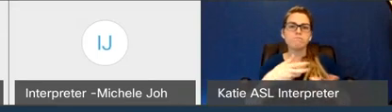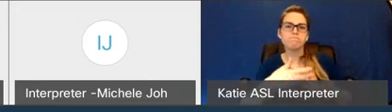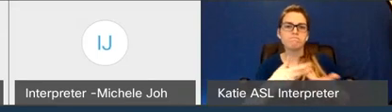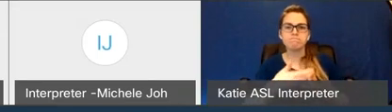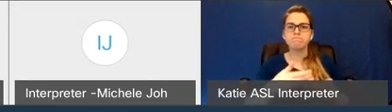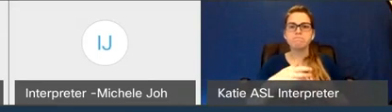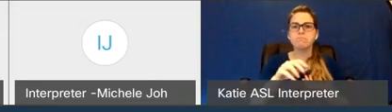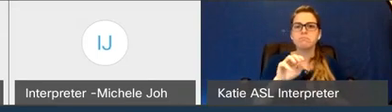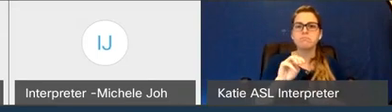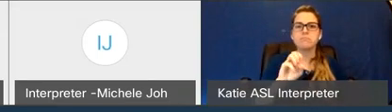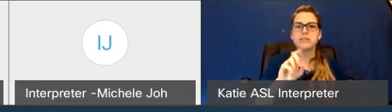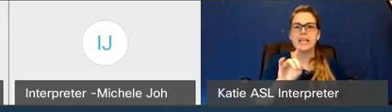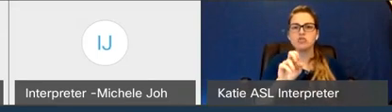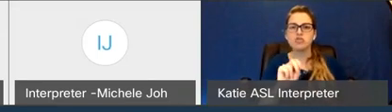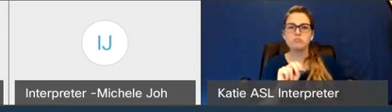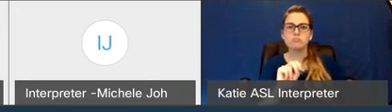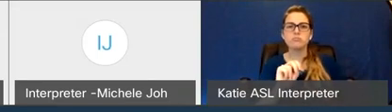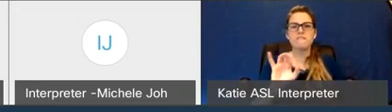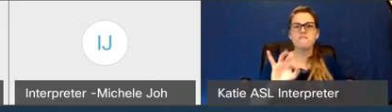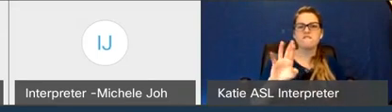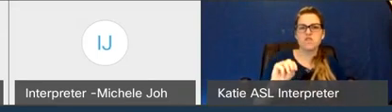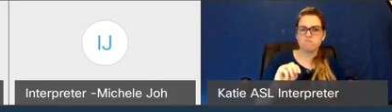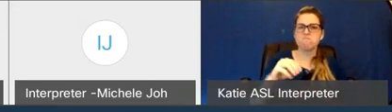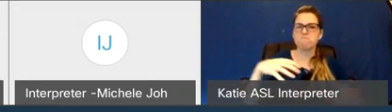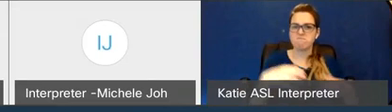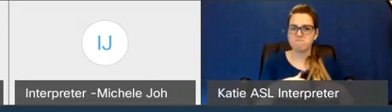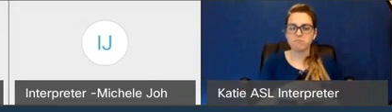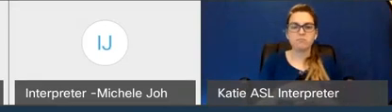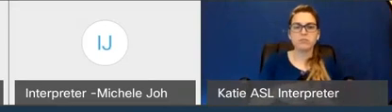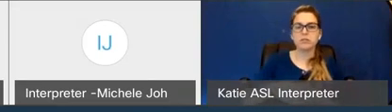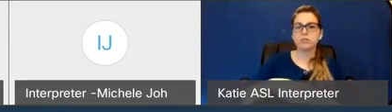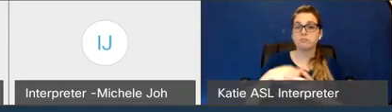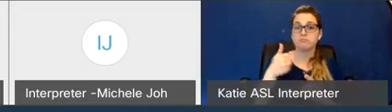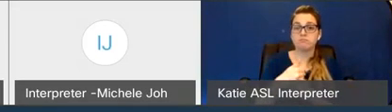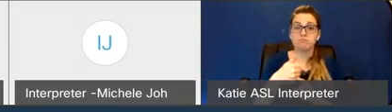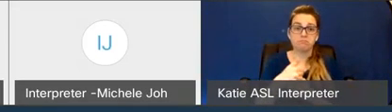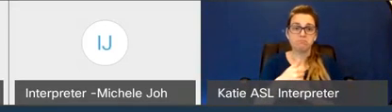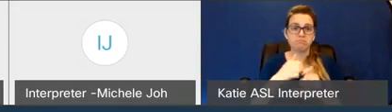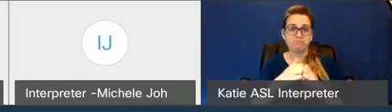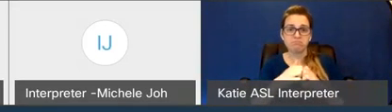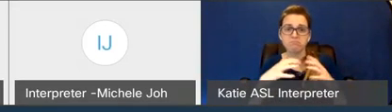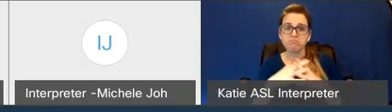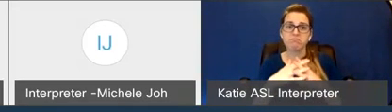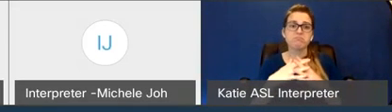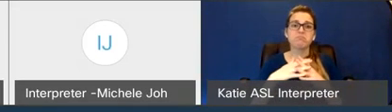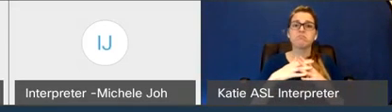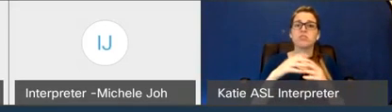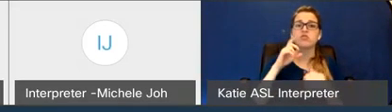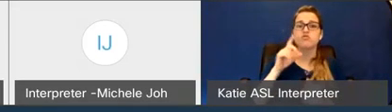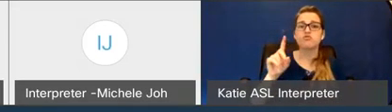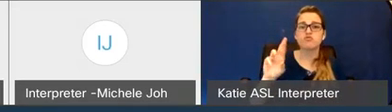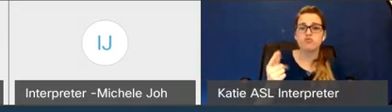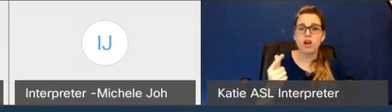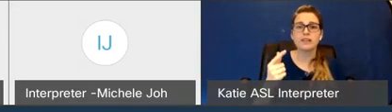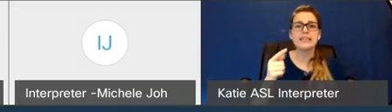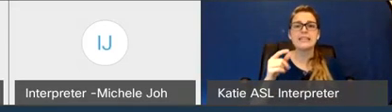Meyer serves as the senior judicial fellow for the National Drug Court Institute and provides training and curriculum development